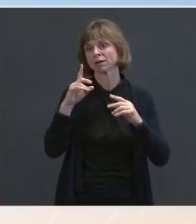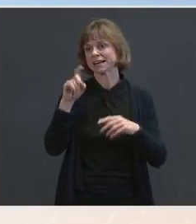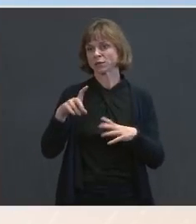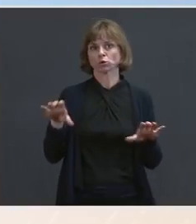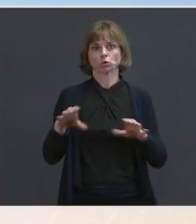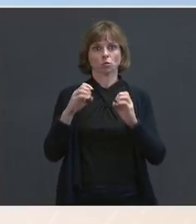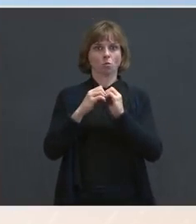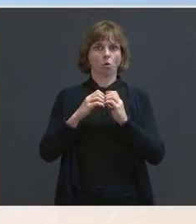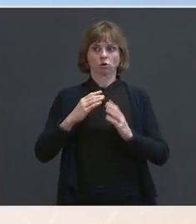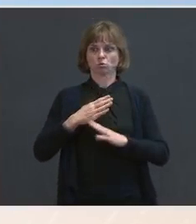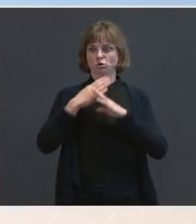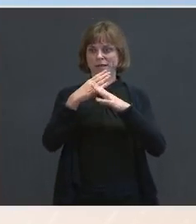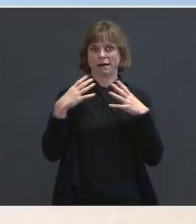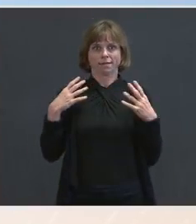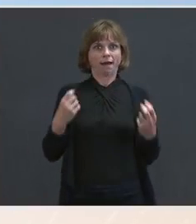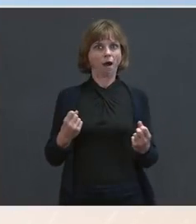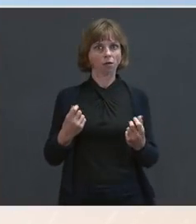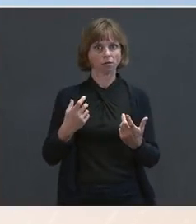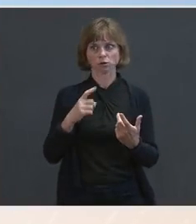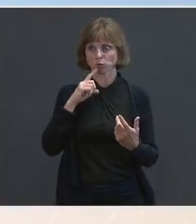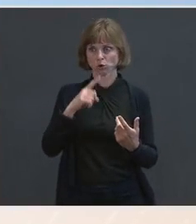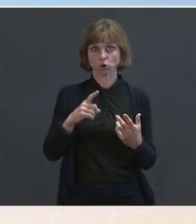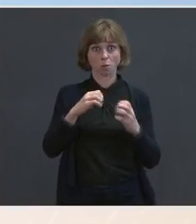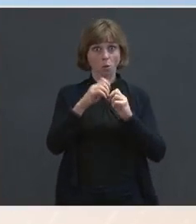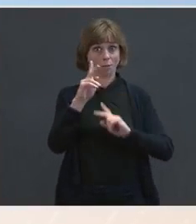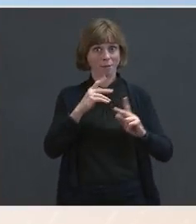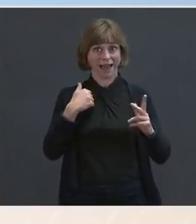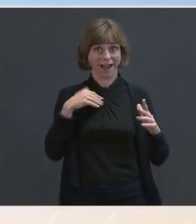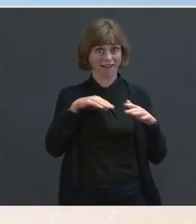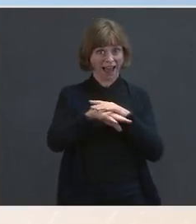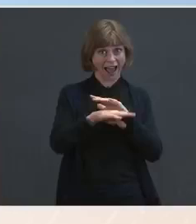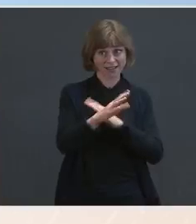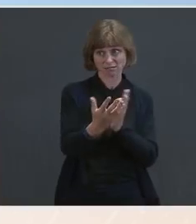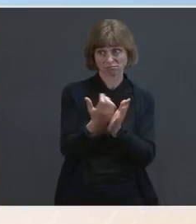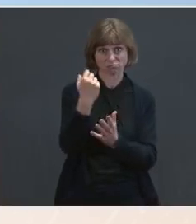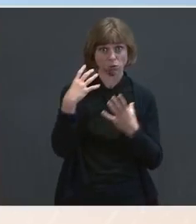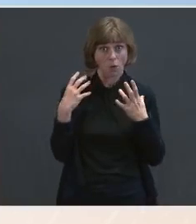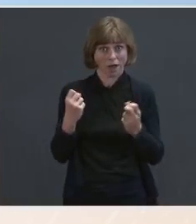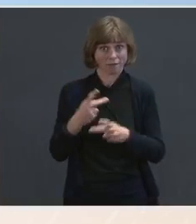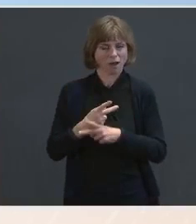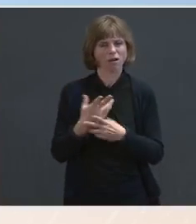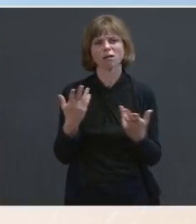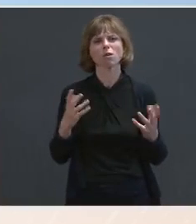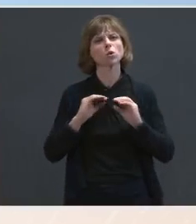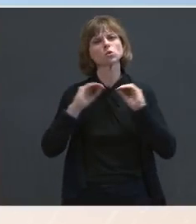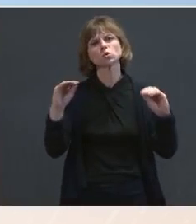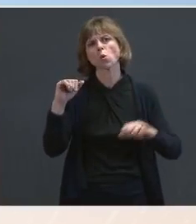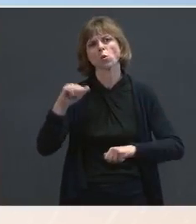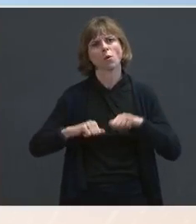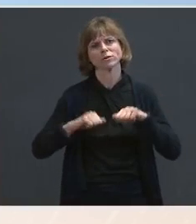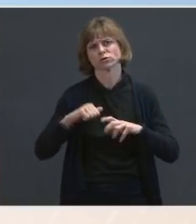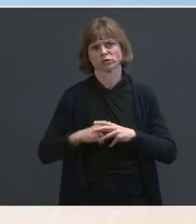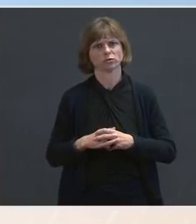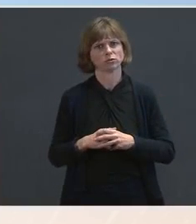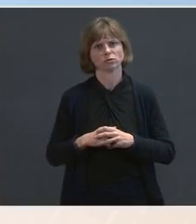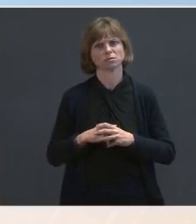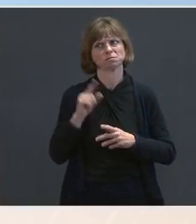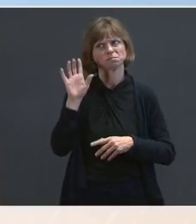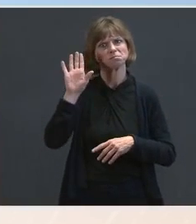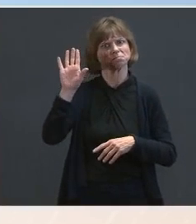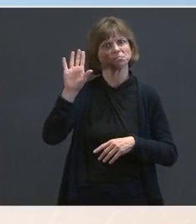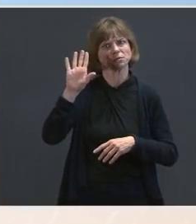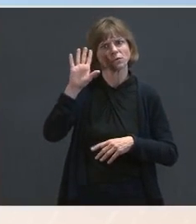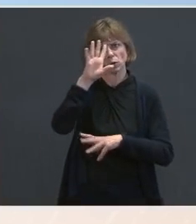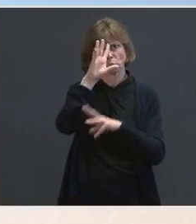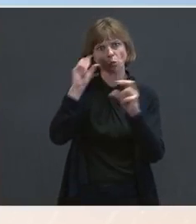health, to ensure more people have access to health care. So there's no question that he views